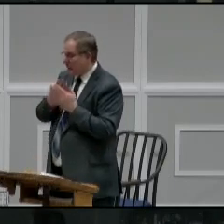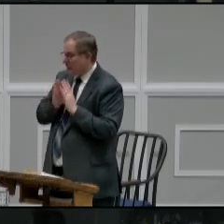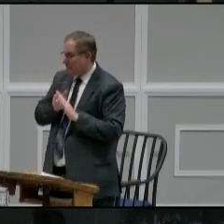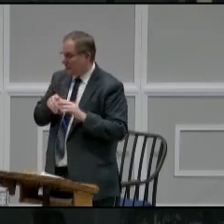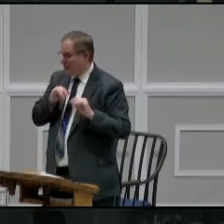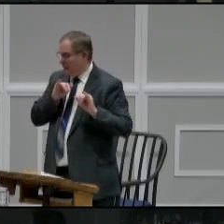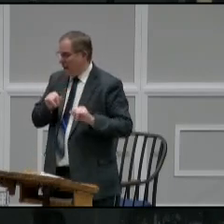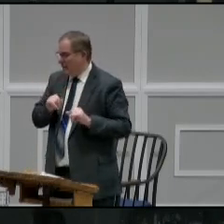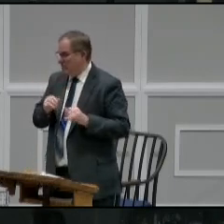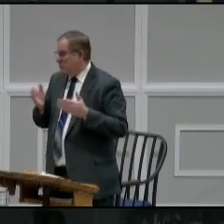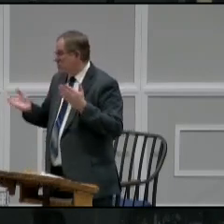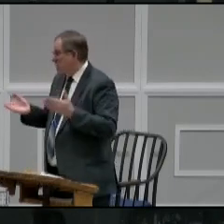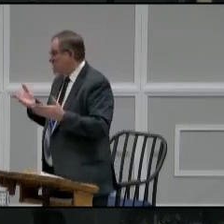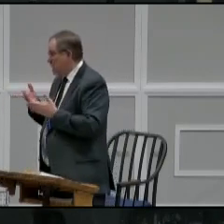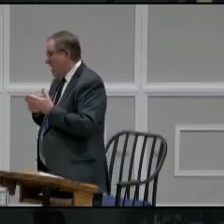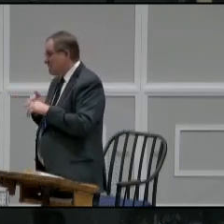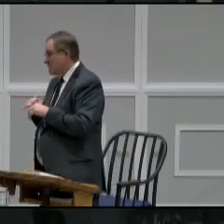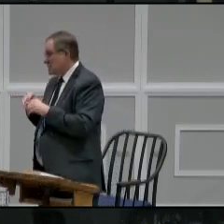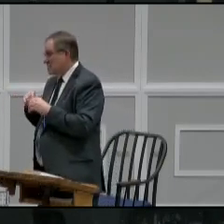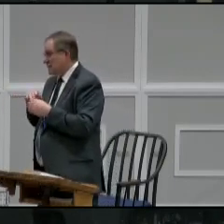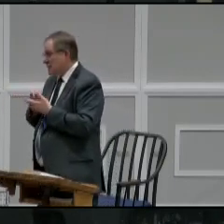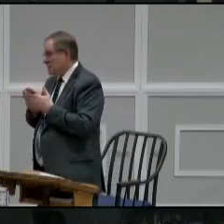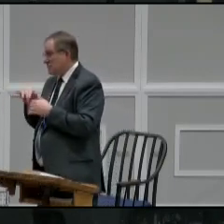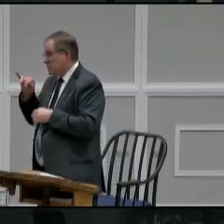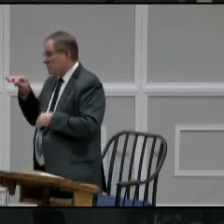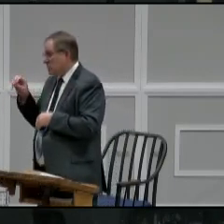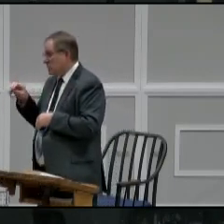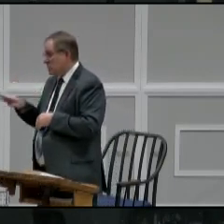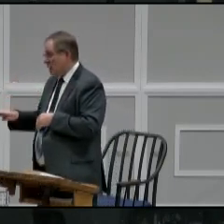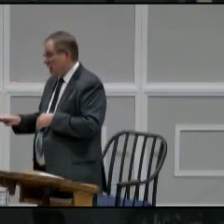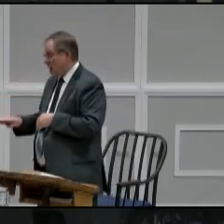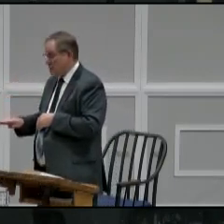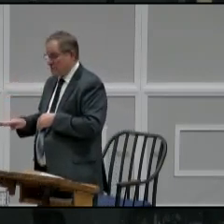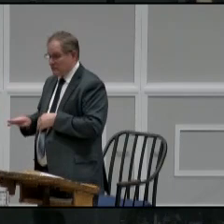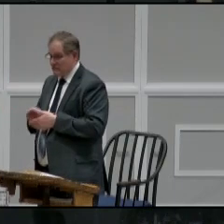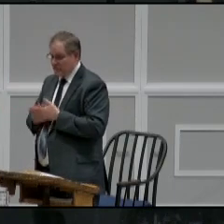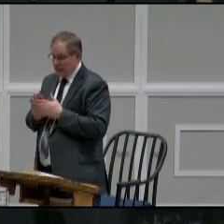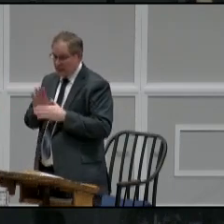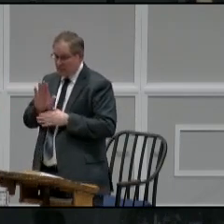Sometimes it's a job. Uh-oh, I'm going to get to meddling again.